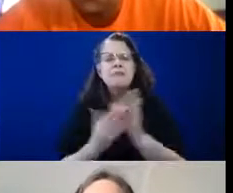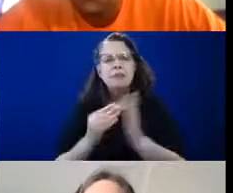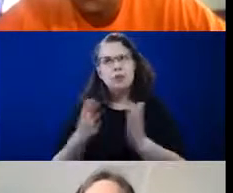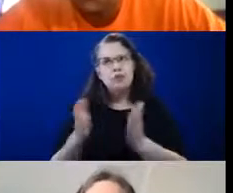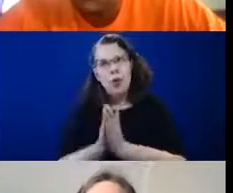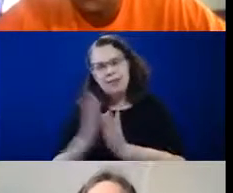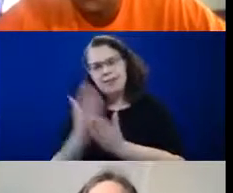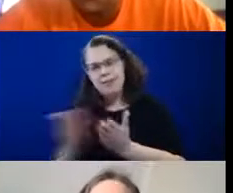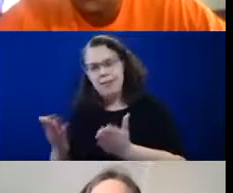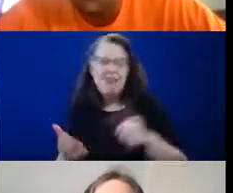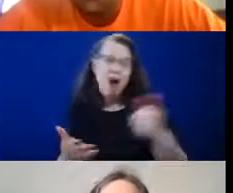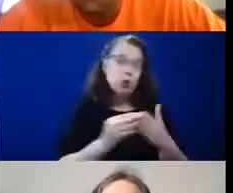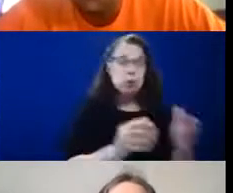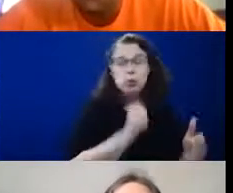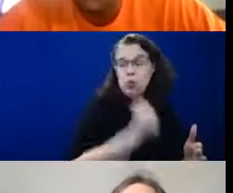and others won't.